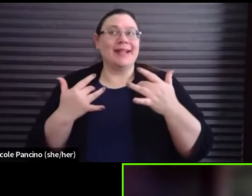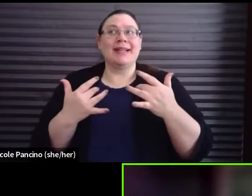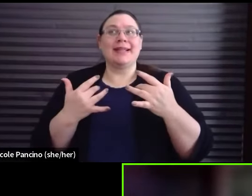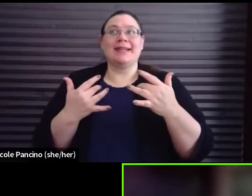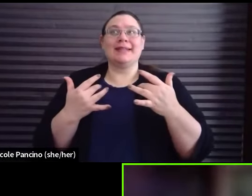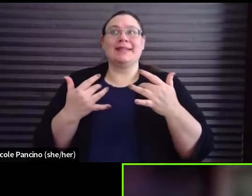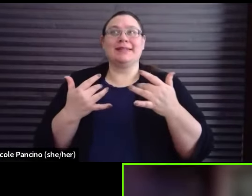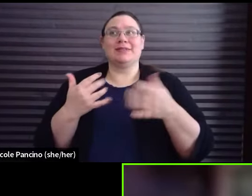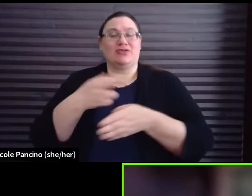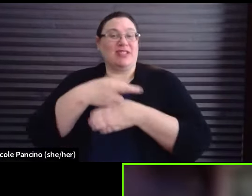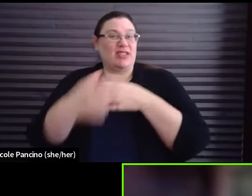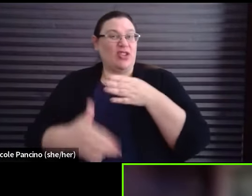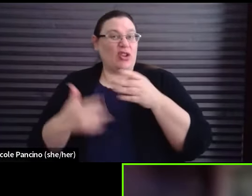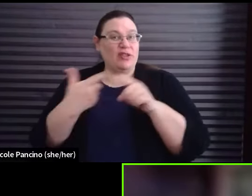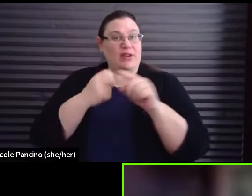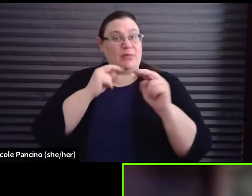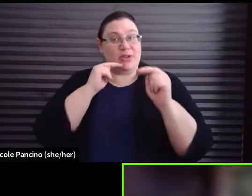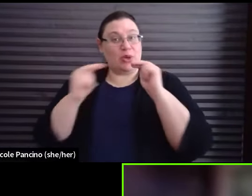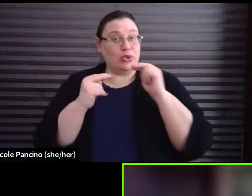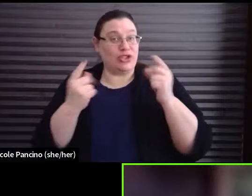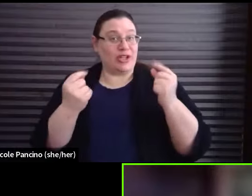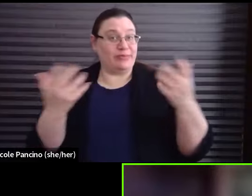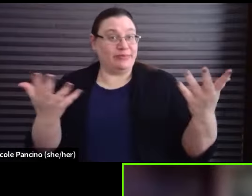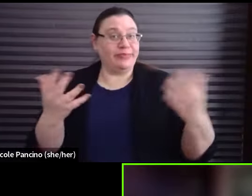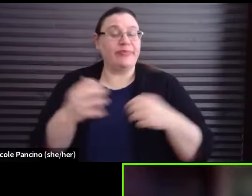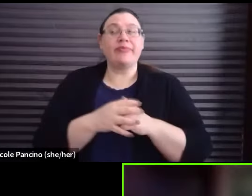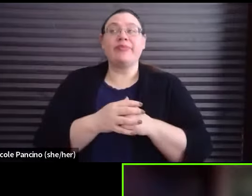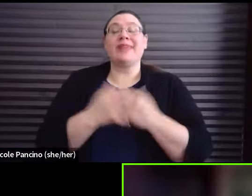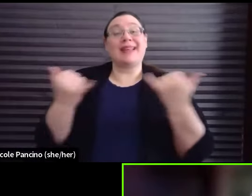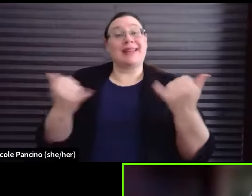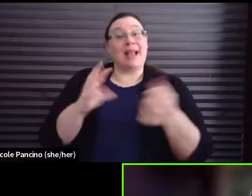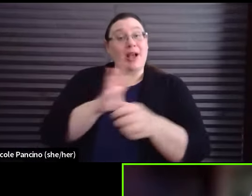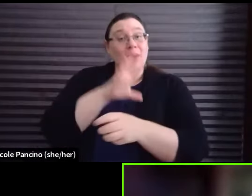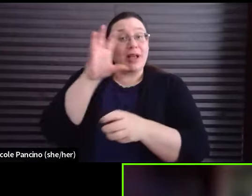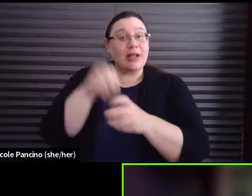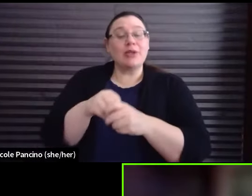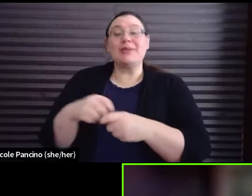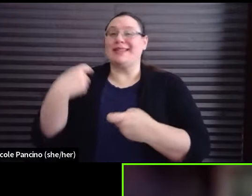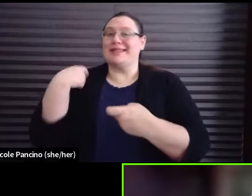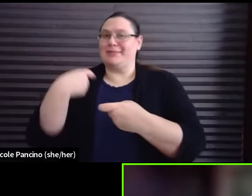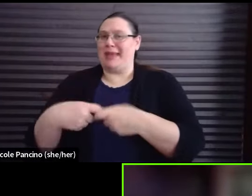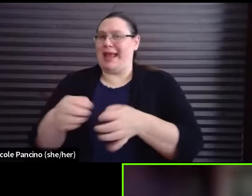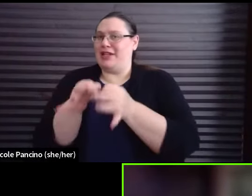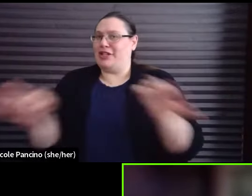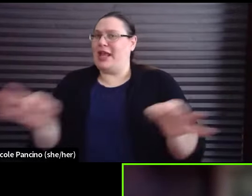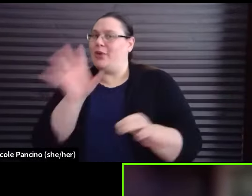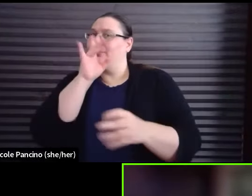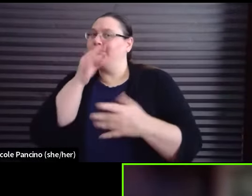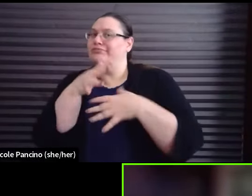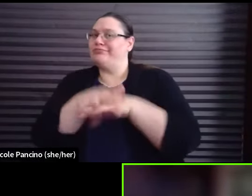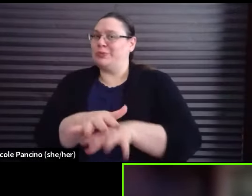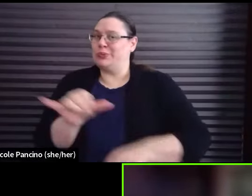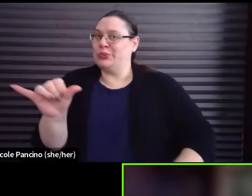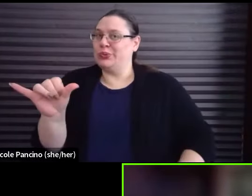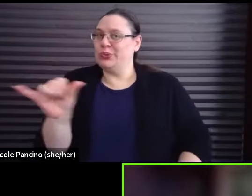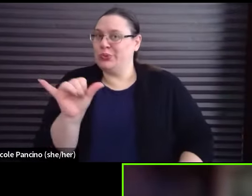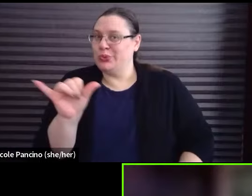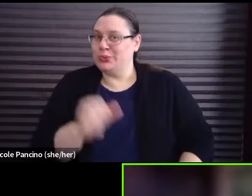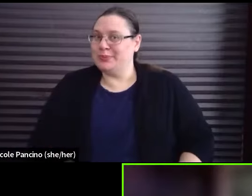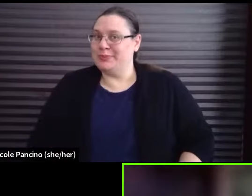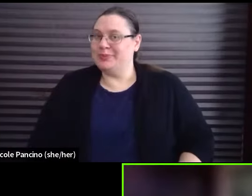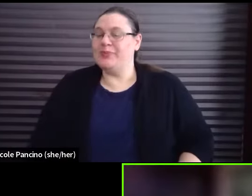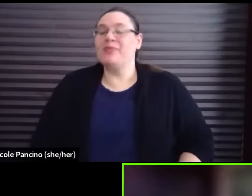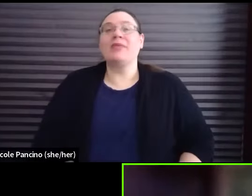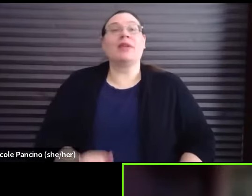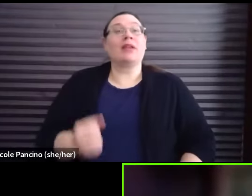outcomes of this negotiation was that now it covers Spanish language dubbing. So if there is